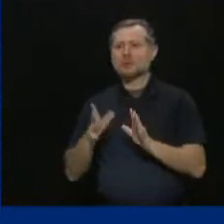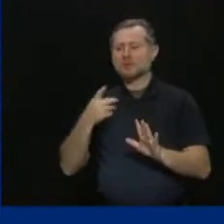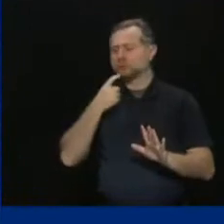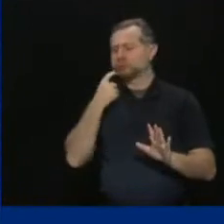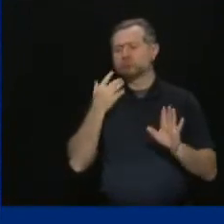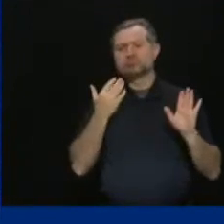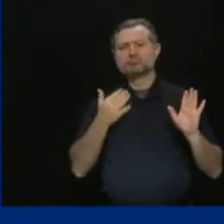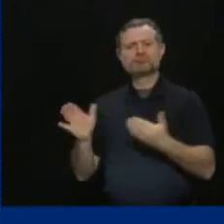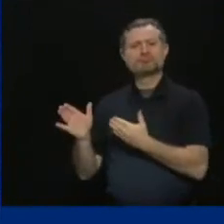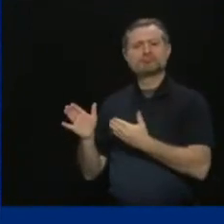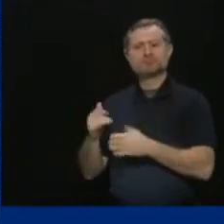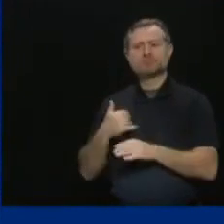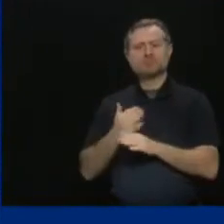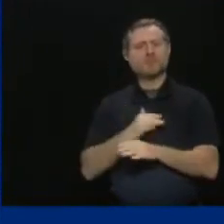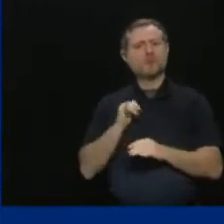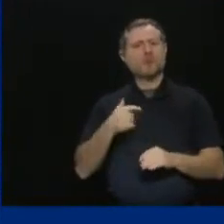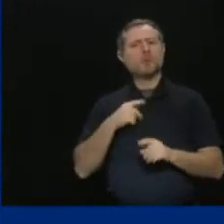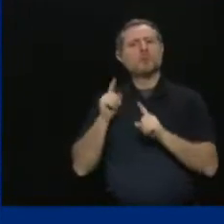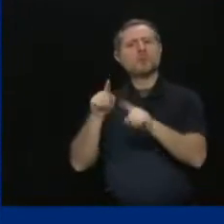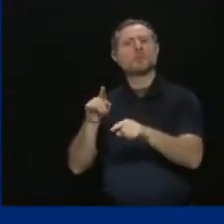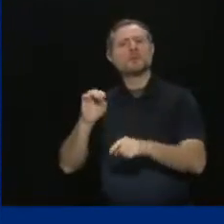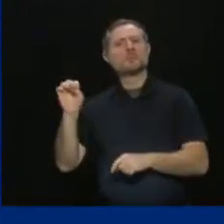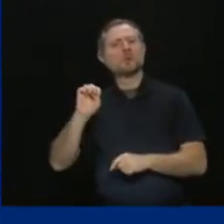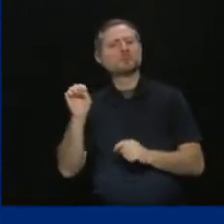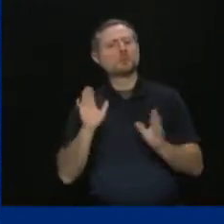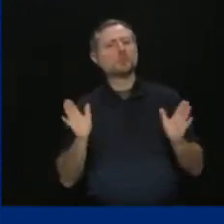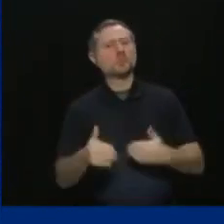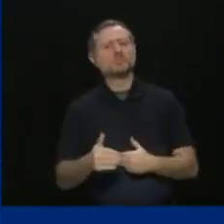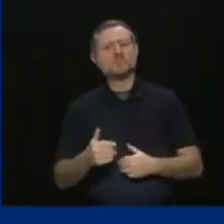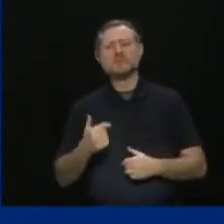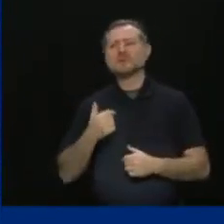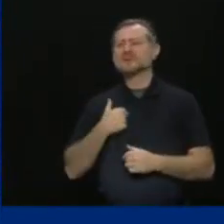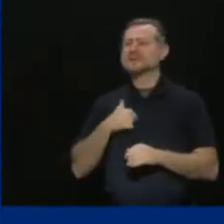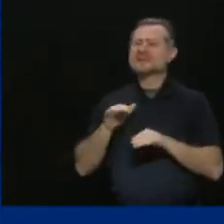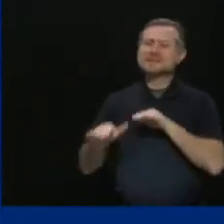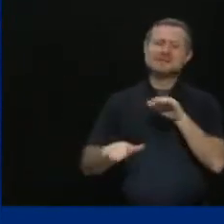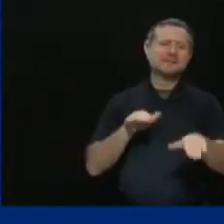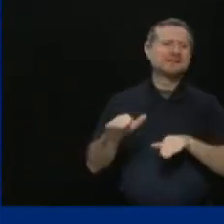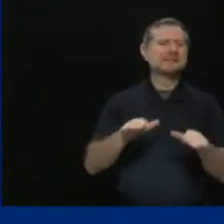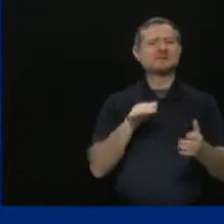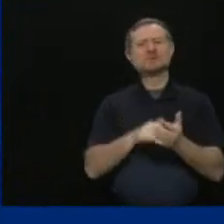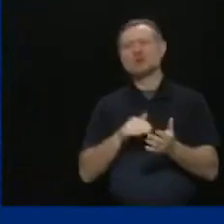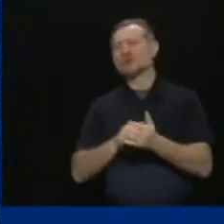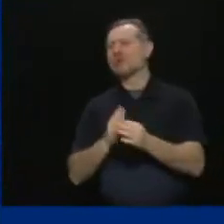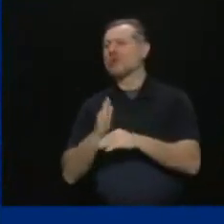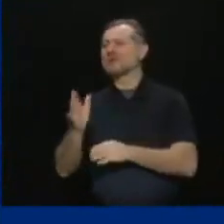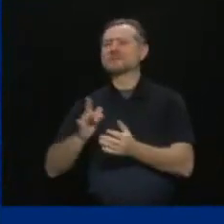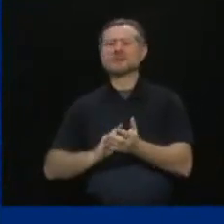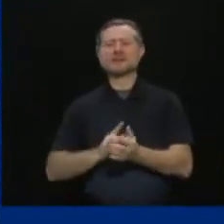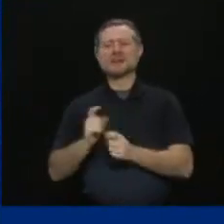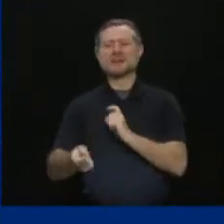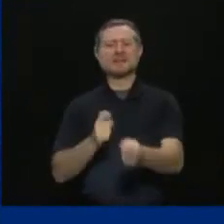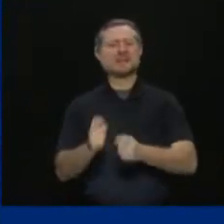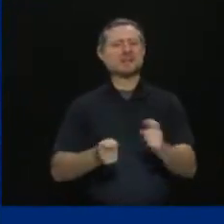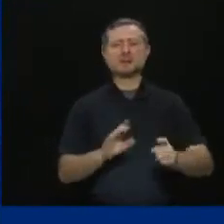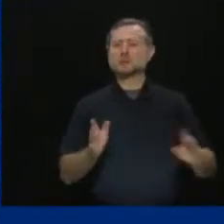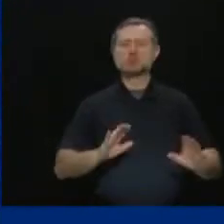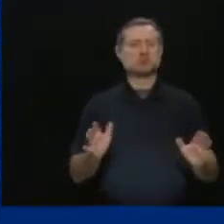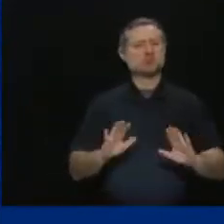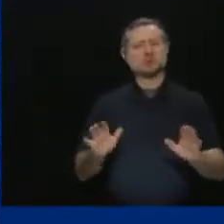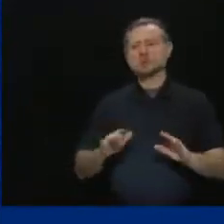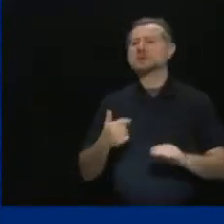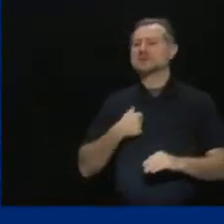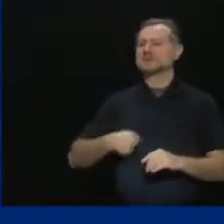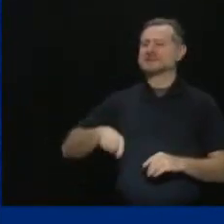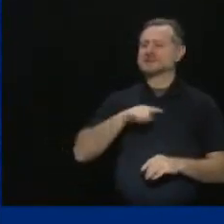countless emergency departments and places where doctors were overprescribing it. We've taken many steps in a better